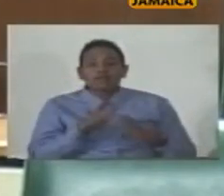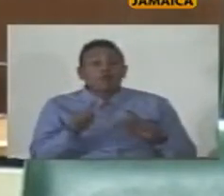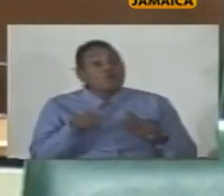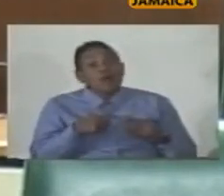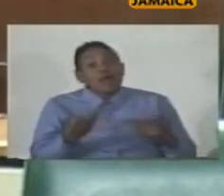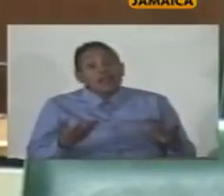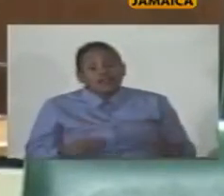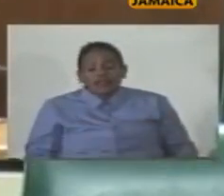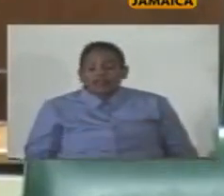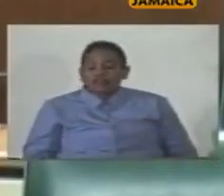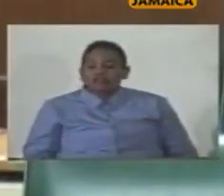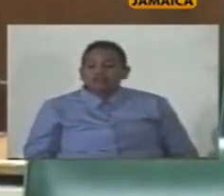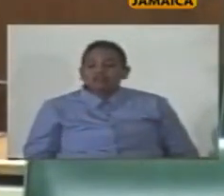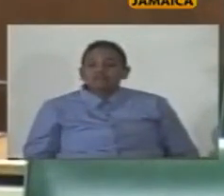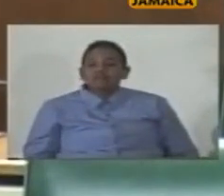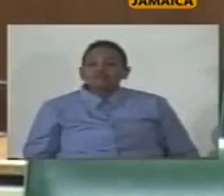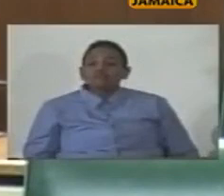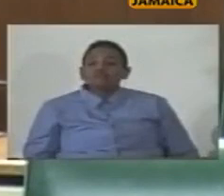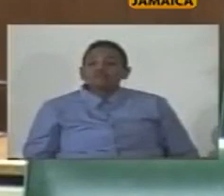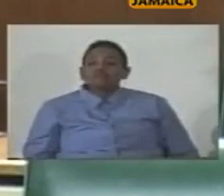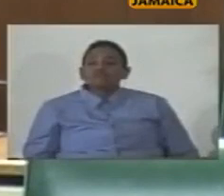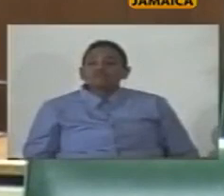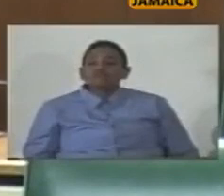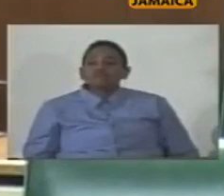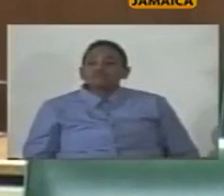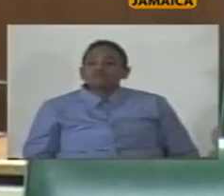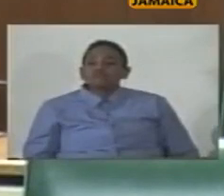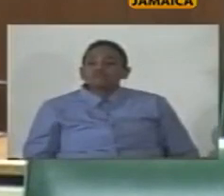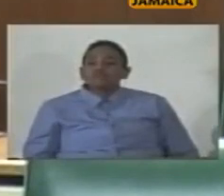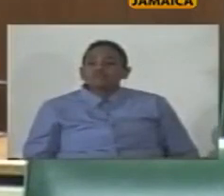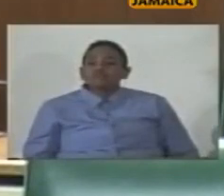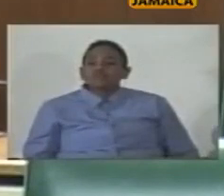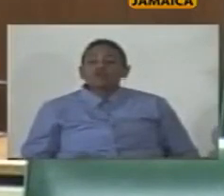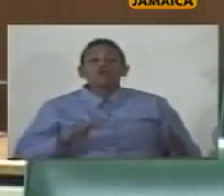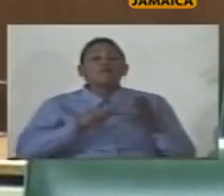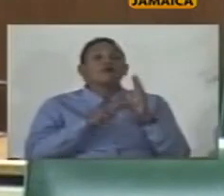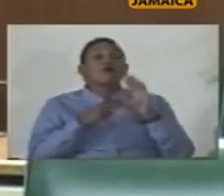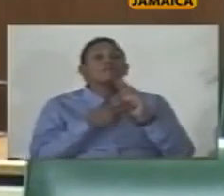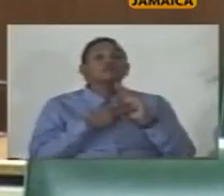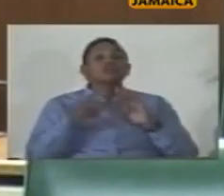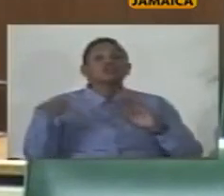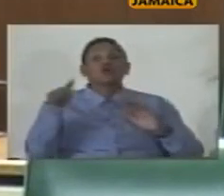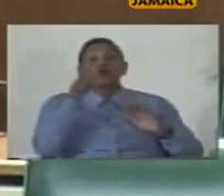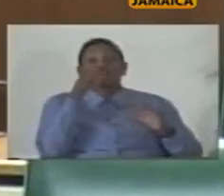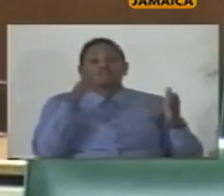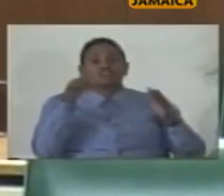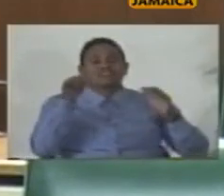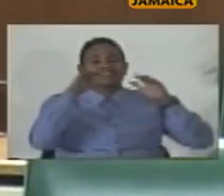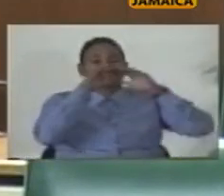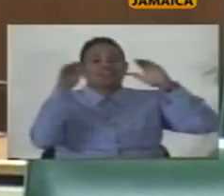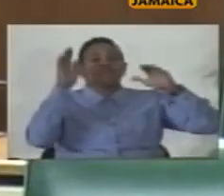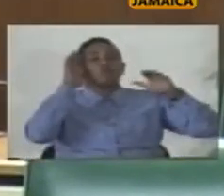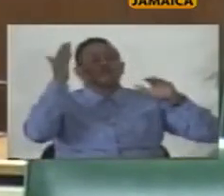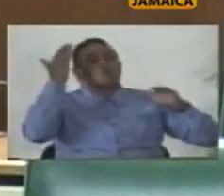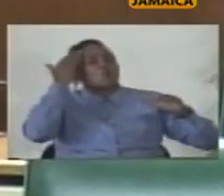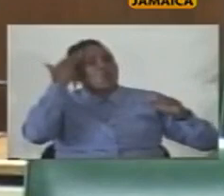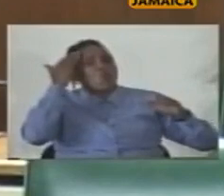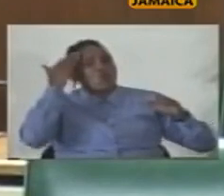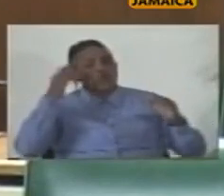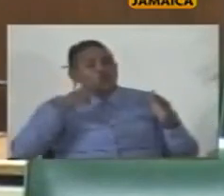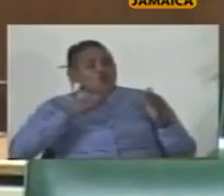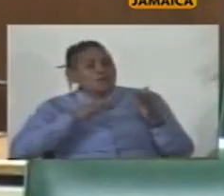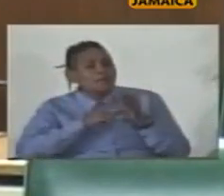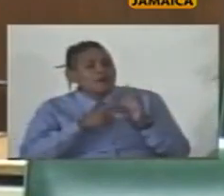But the purpose, and those of us who have served at this level will know that the purpose